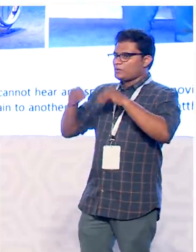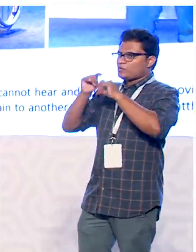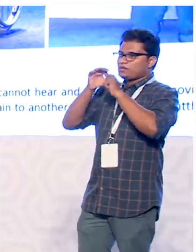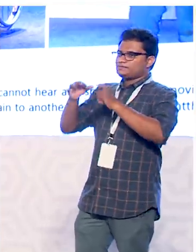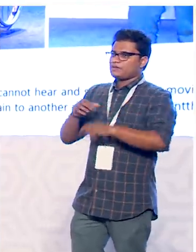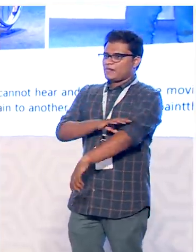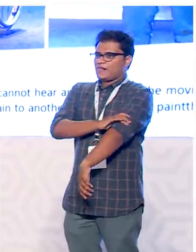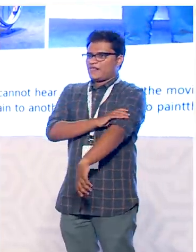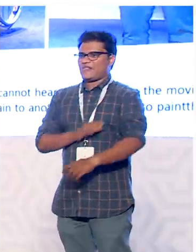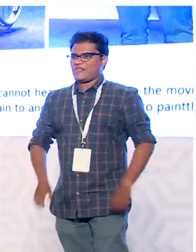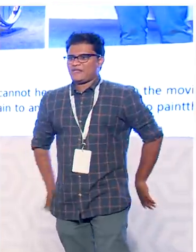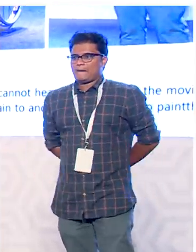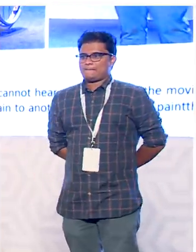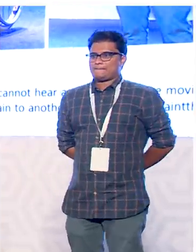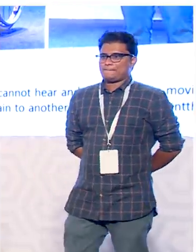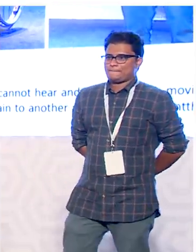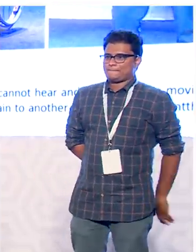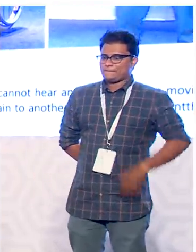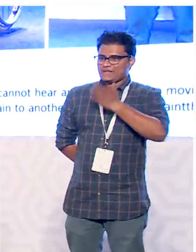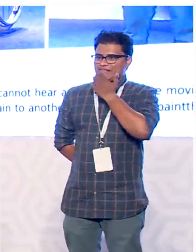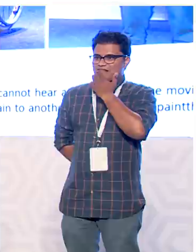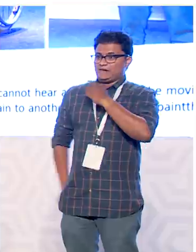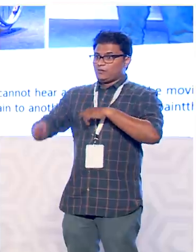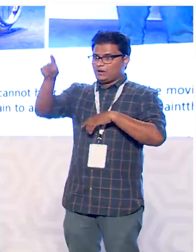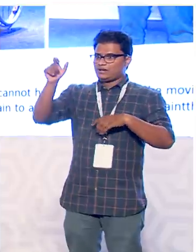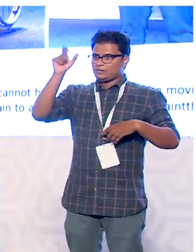has a question? I see one person jumping out of his seat.